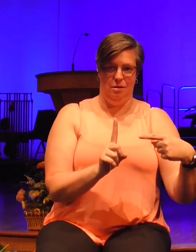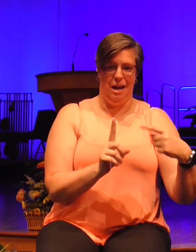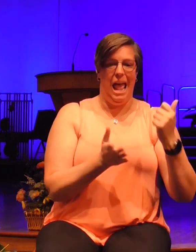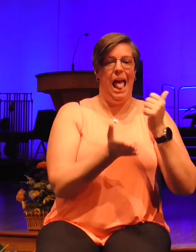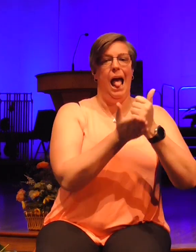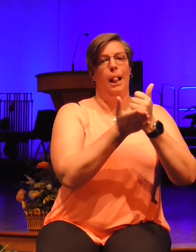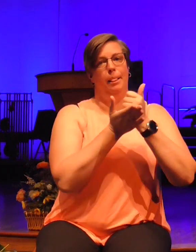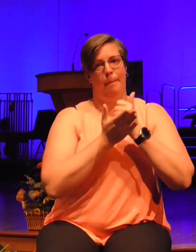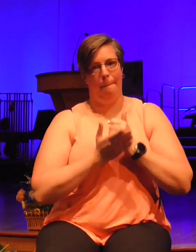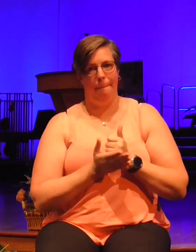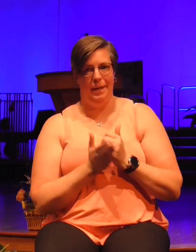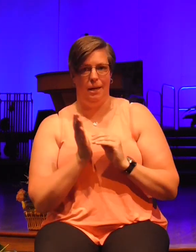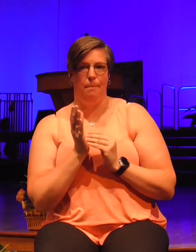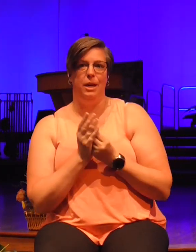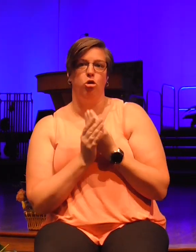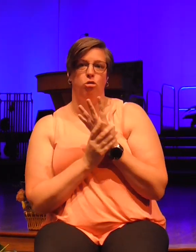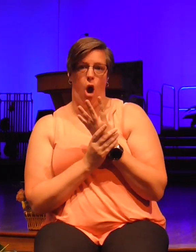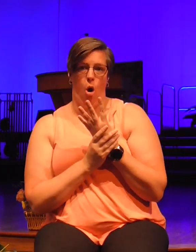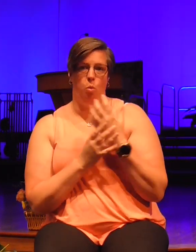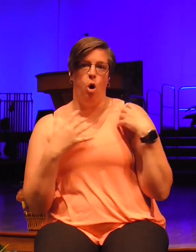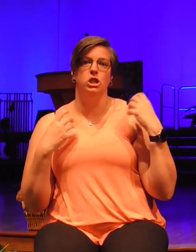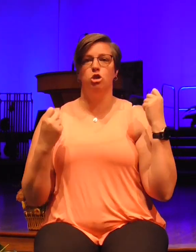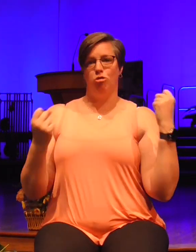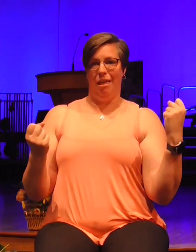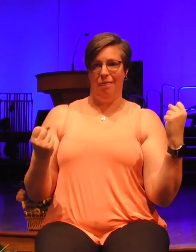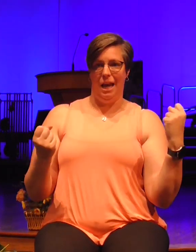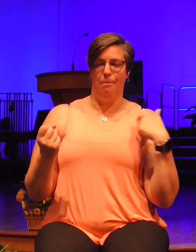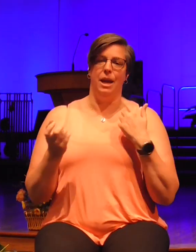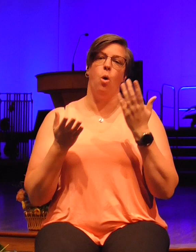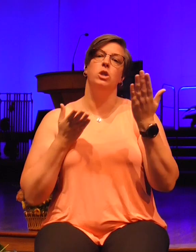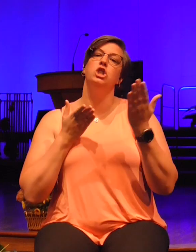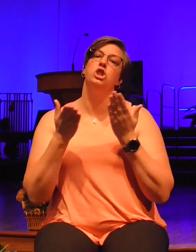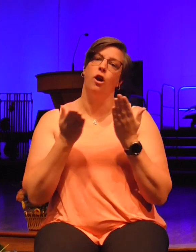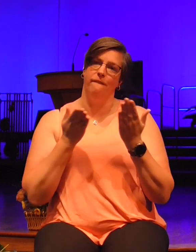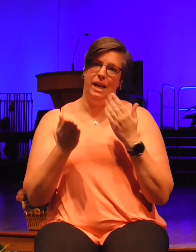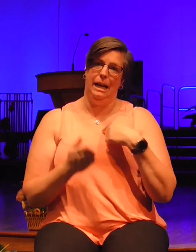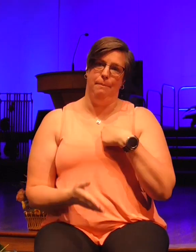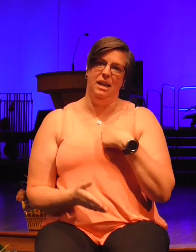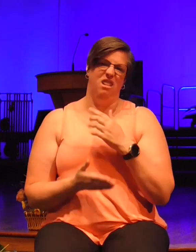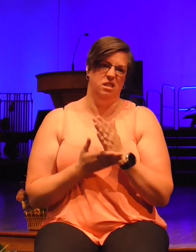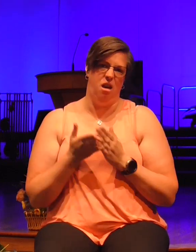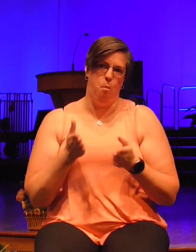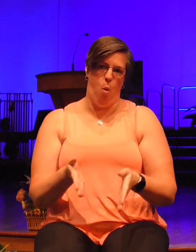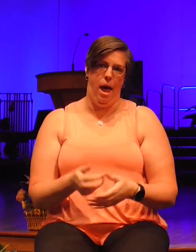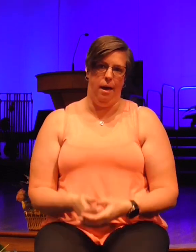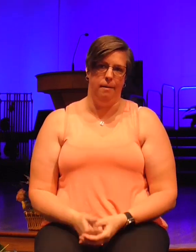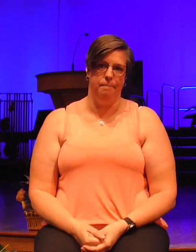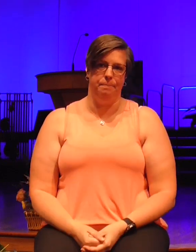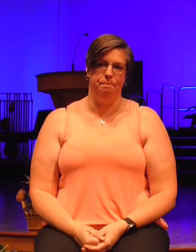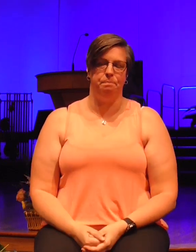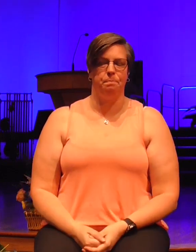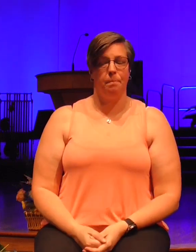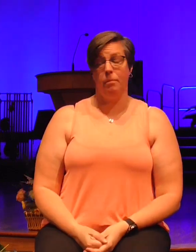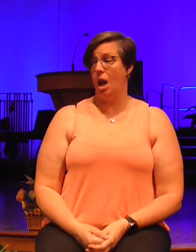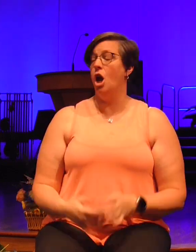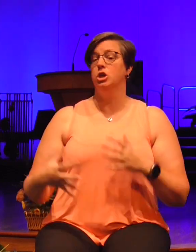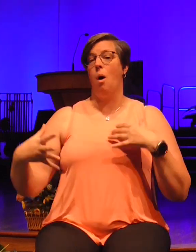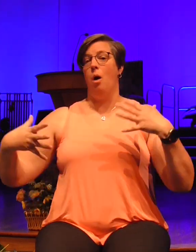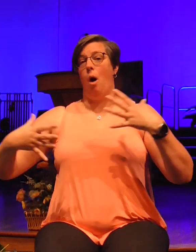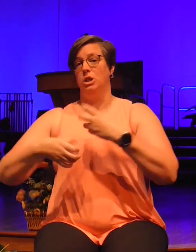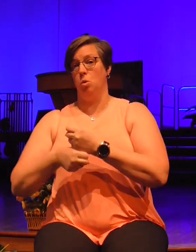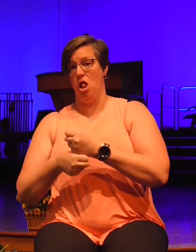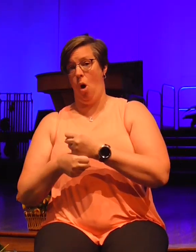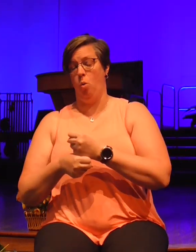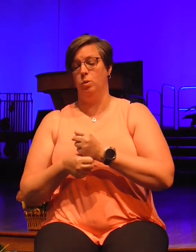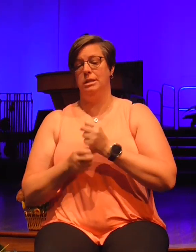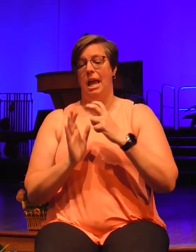helping me to grow or strengthening me or serving me in some way? I'd like to close with a